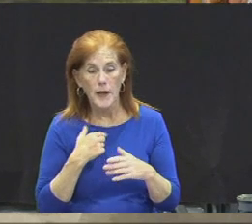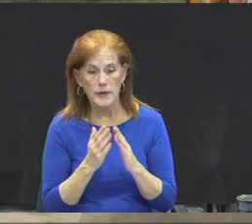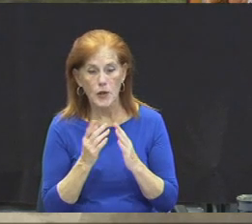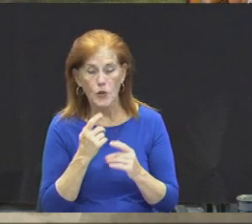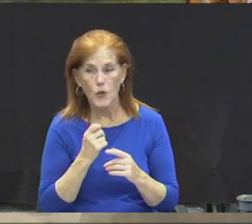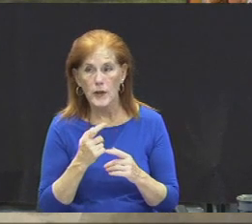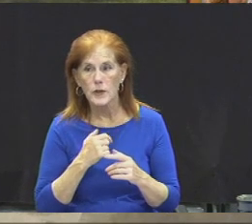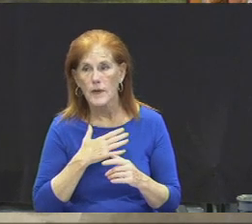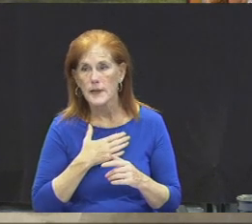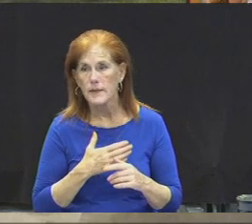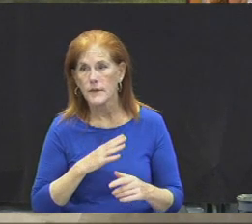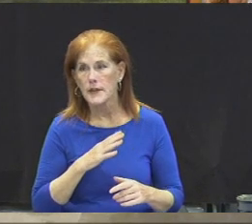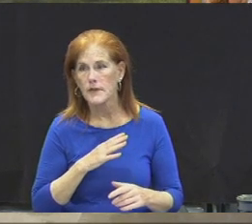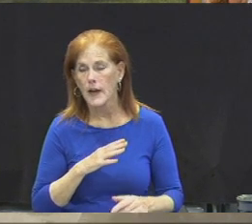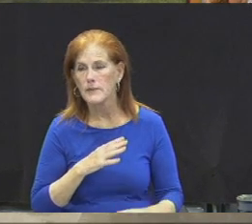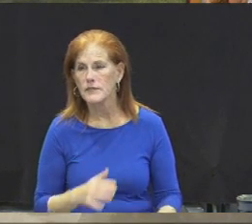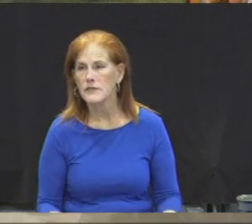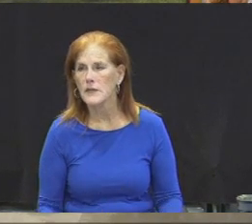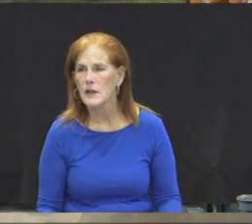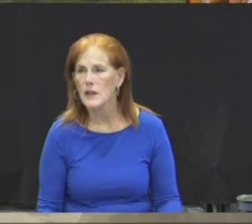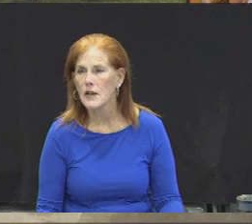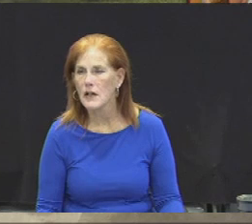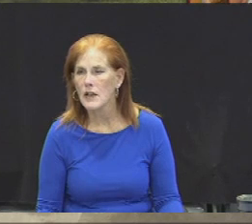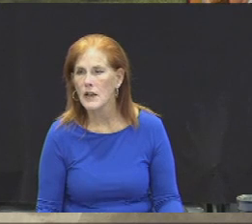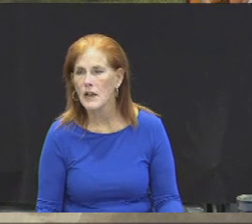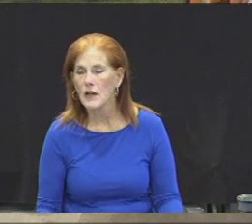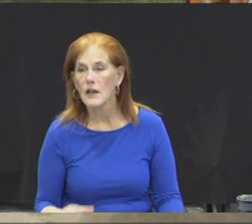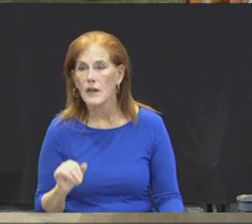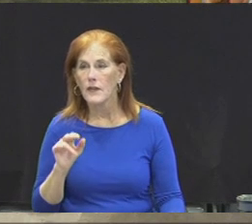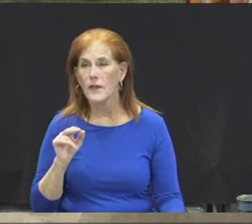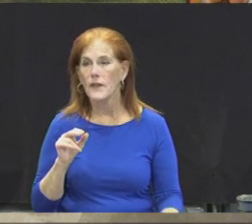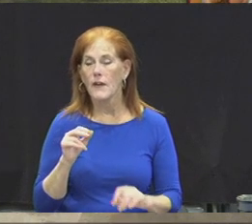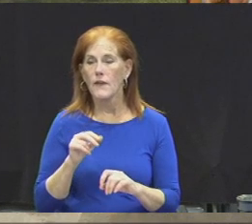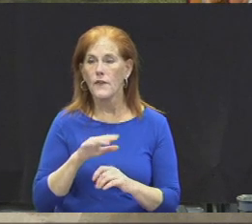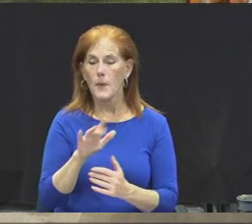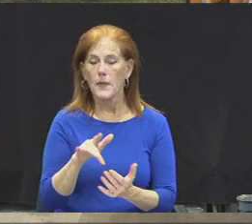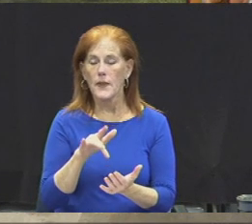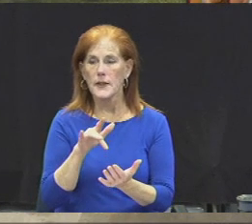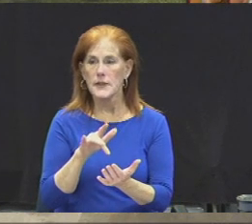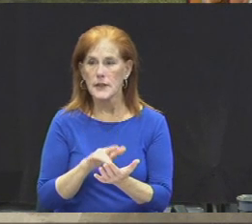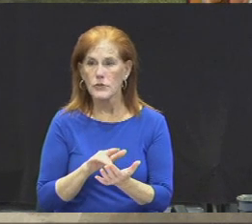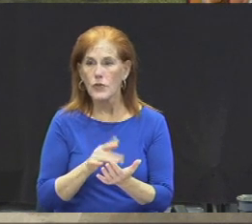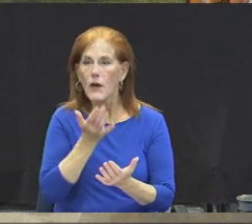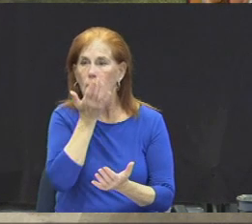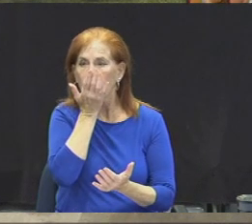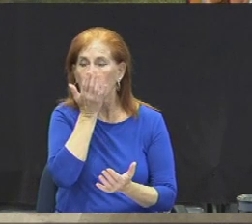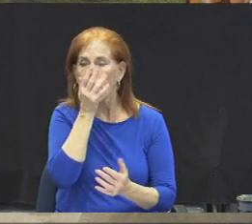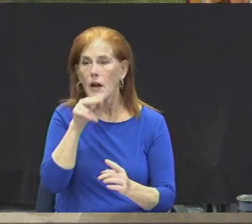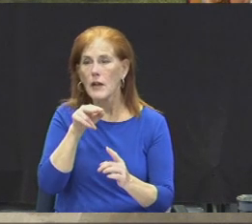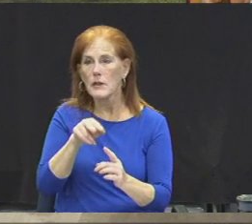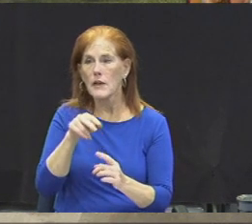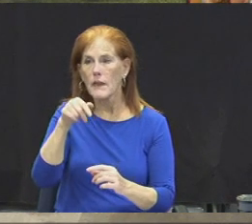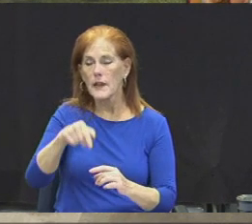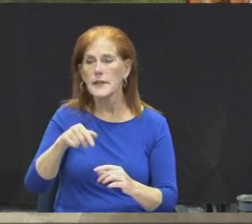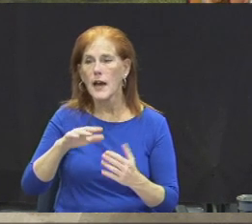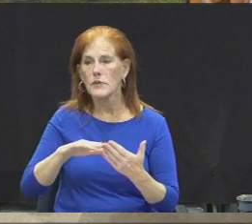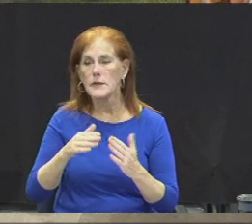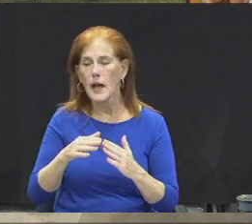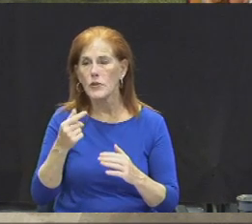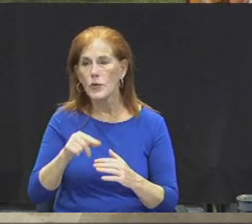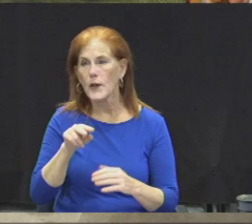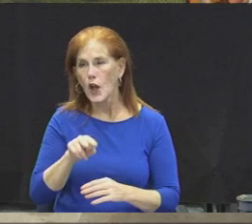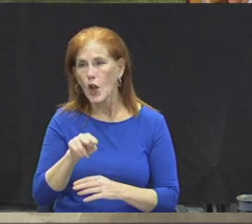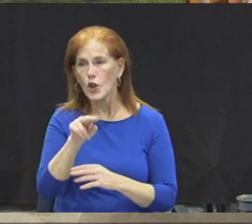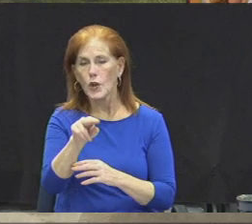will certainly not hurt my feelings. This is a view from the center of the lawn, the downtown green, excuse me, looking